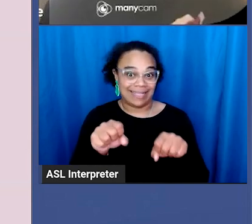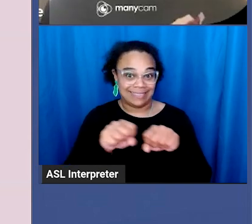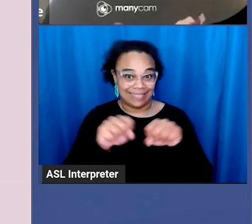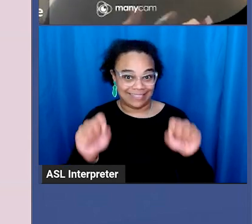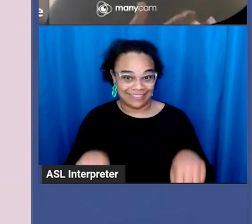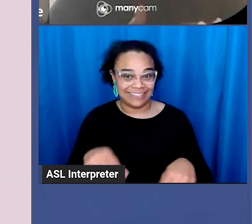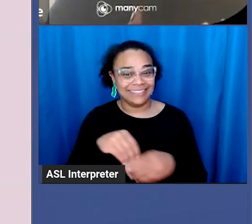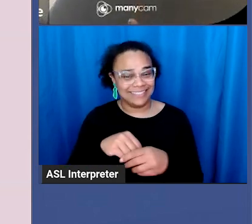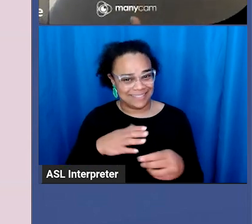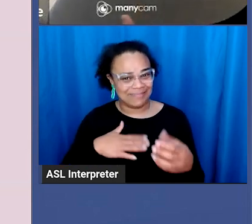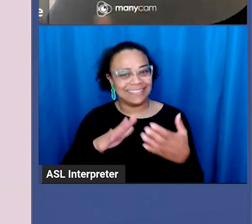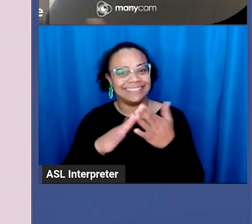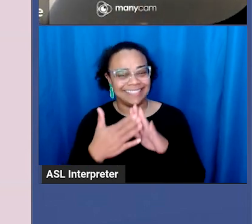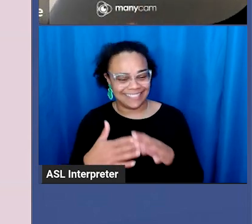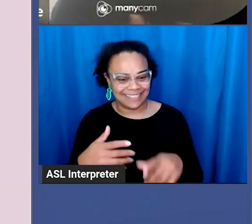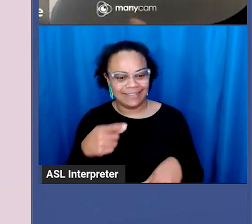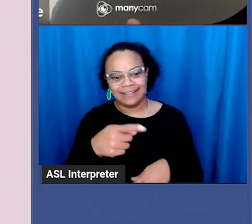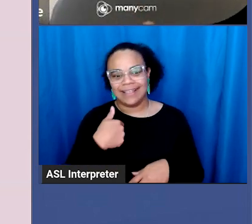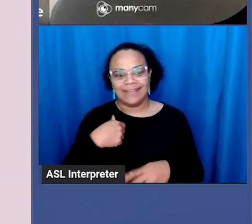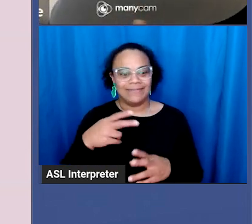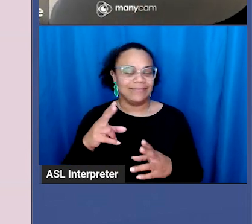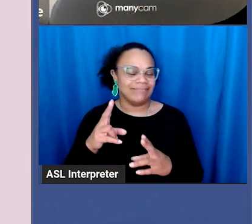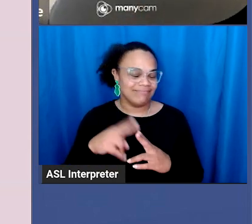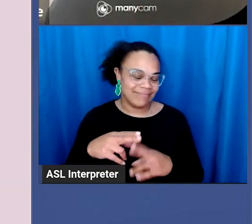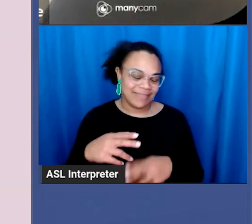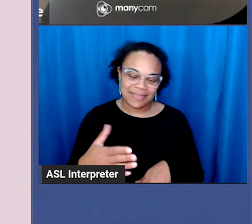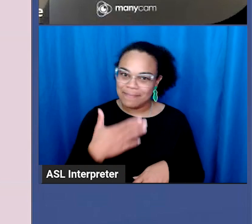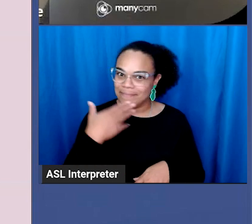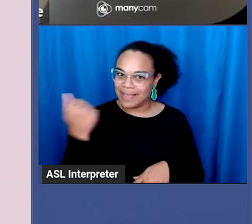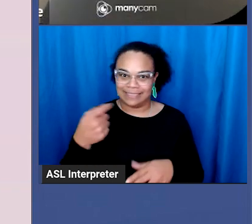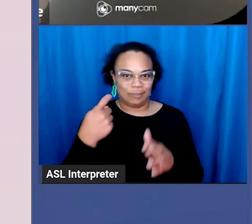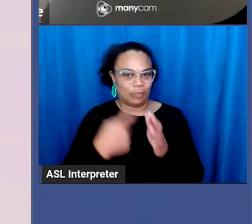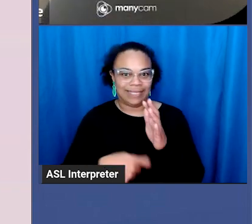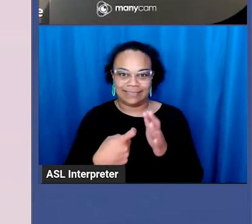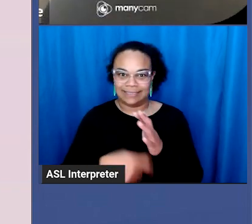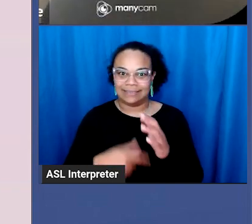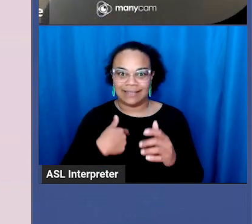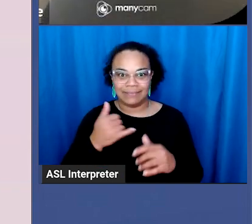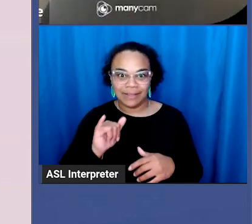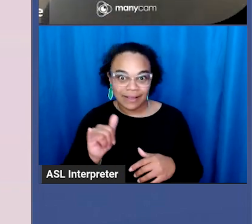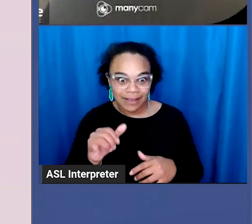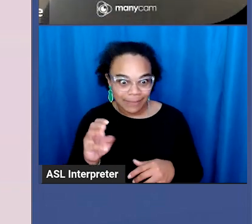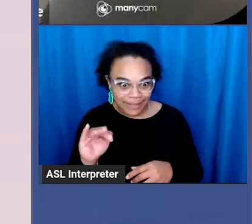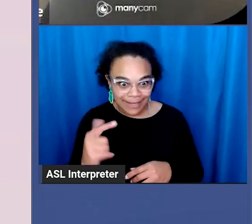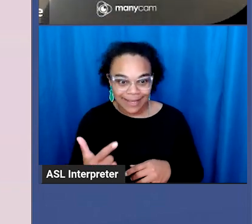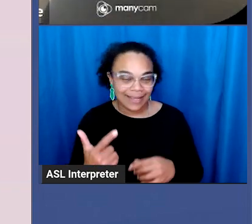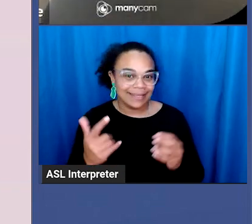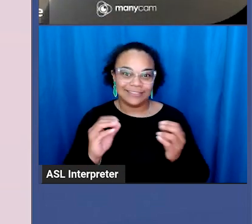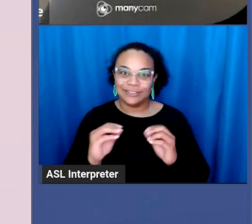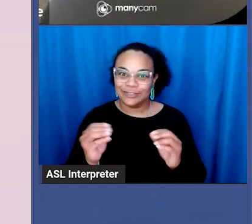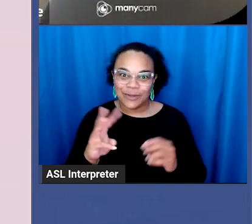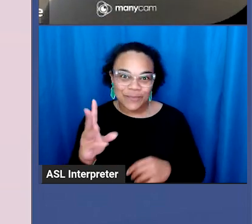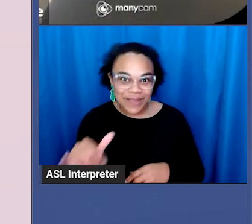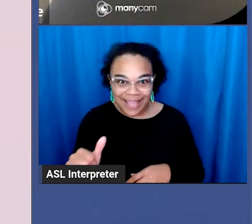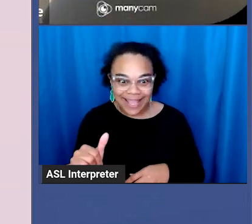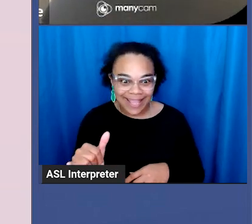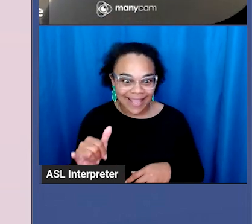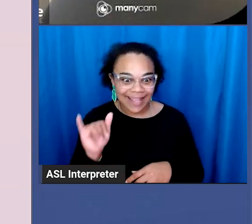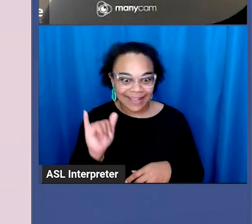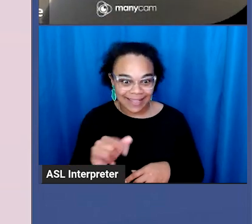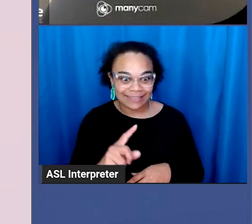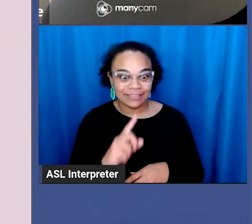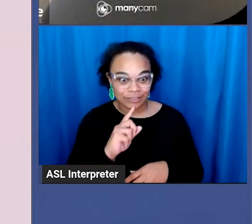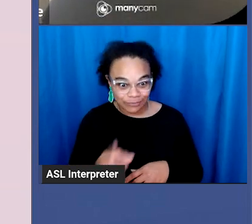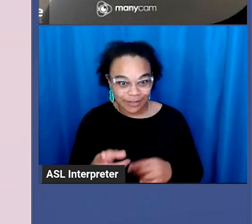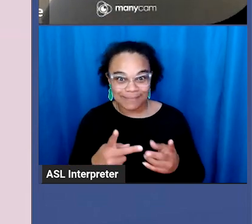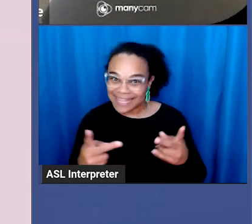in my city because they have the best prices. I'm like, oh my gosh, there's no way that this is a